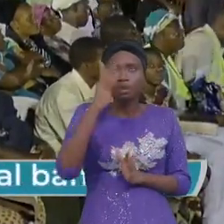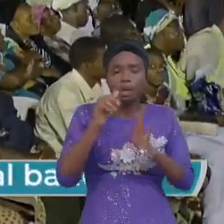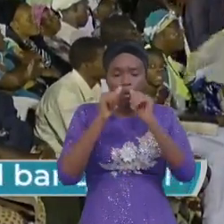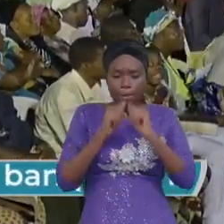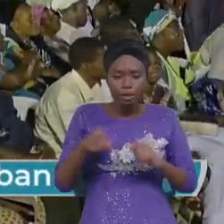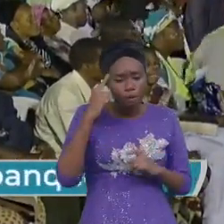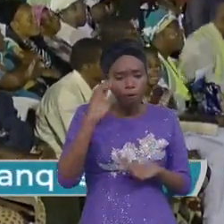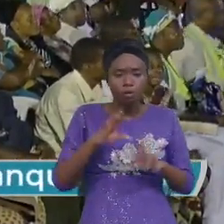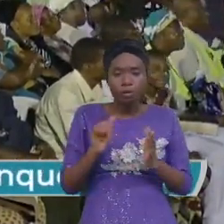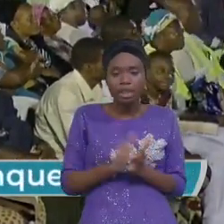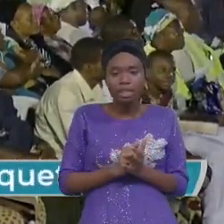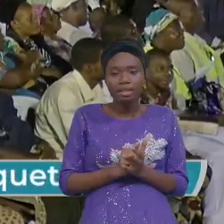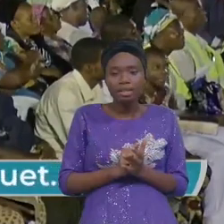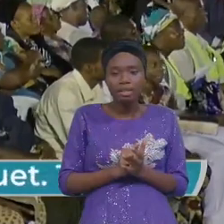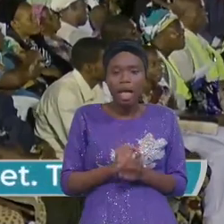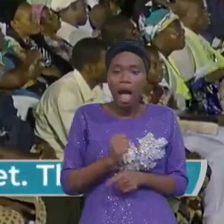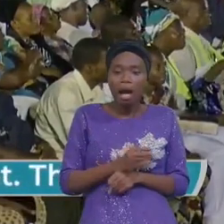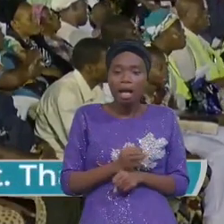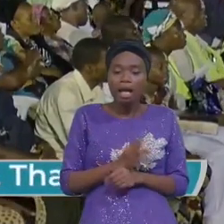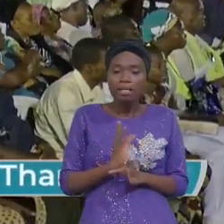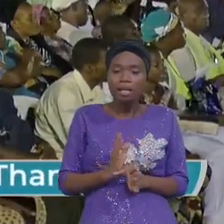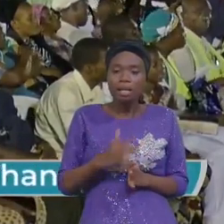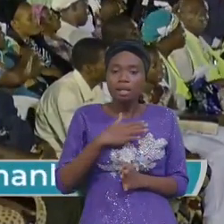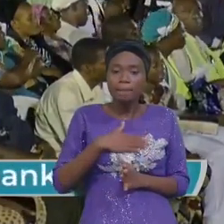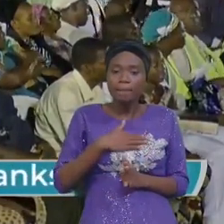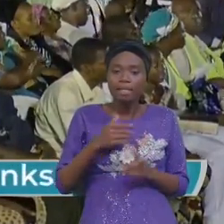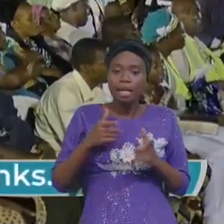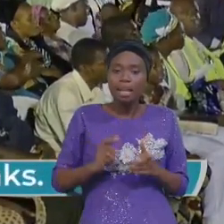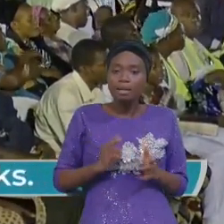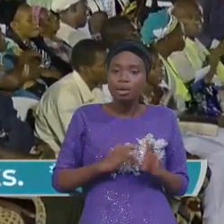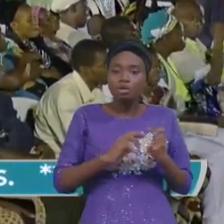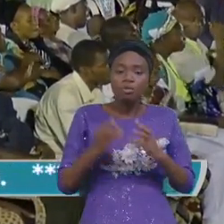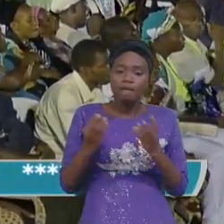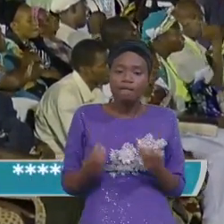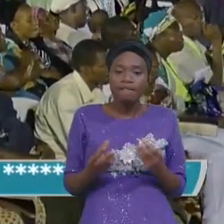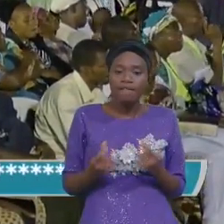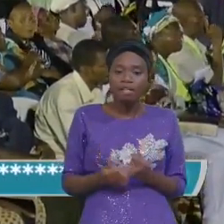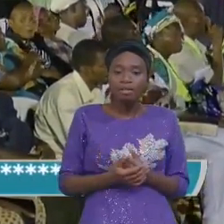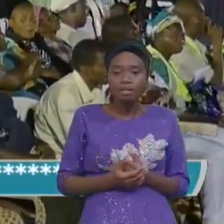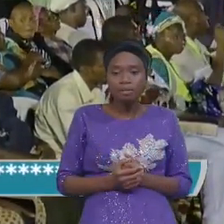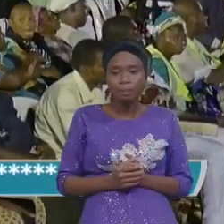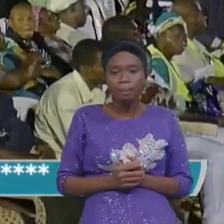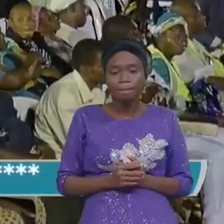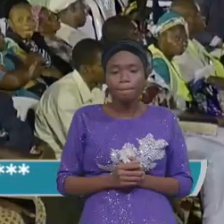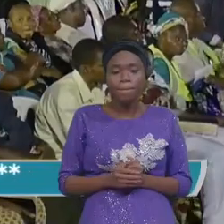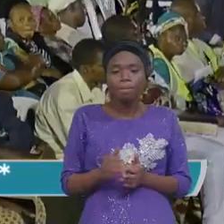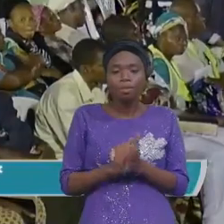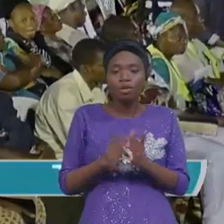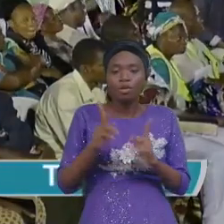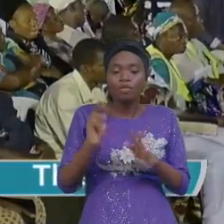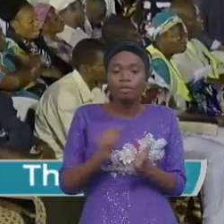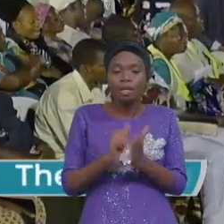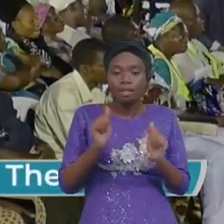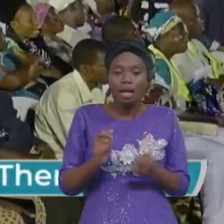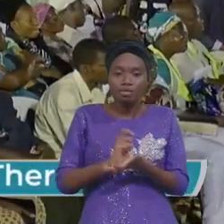doing that. Counselors, please, let's move fast. Those of them who can write, please